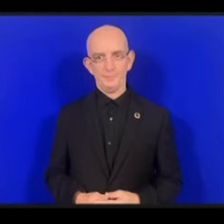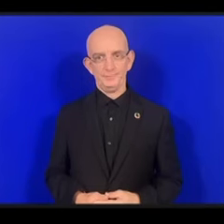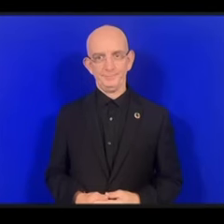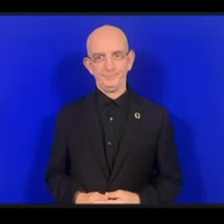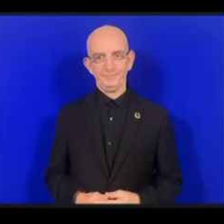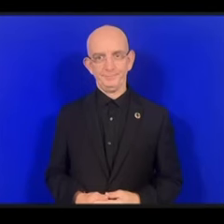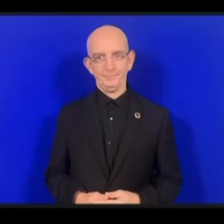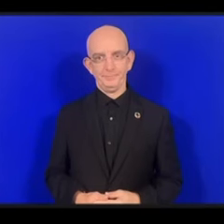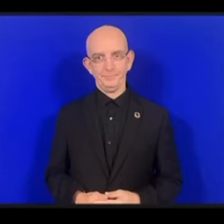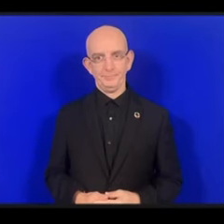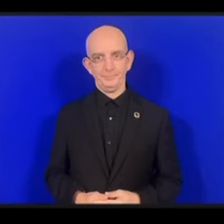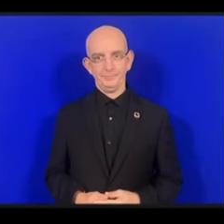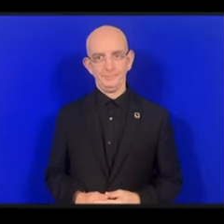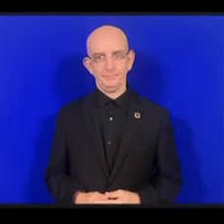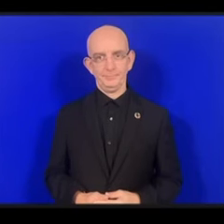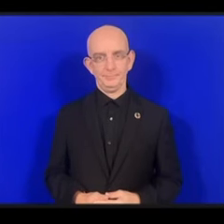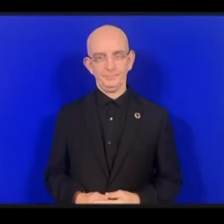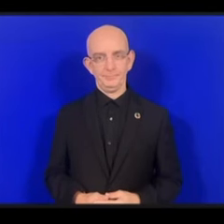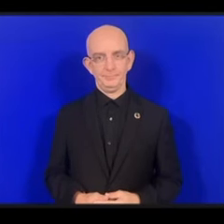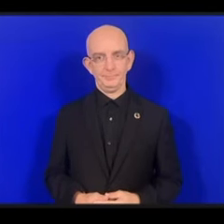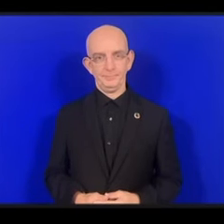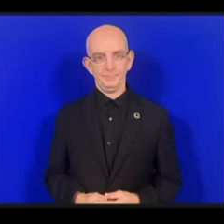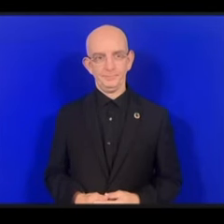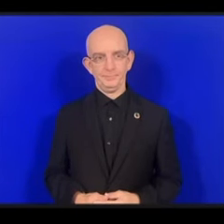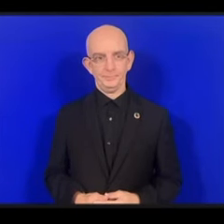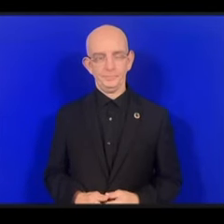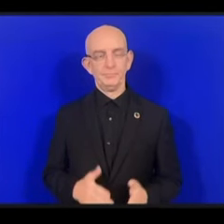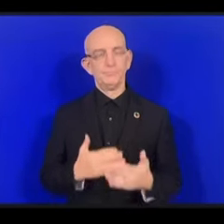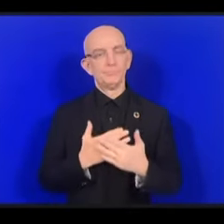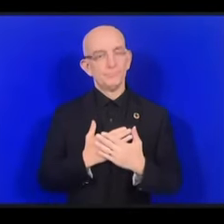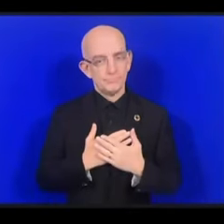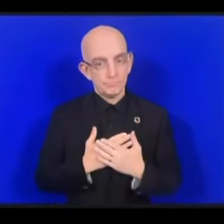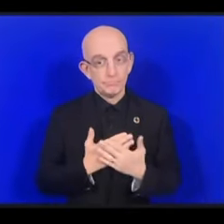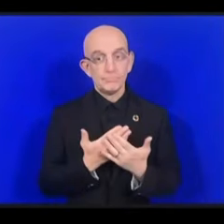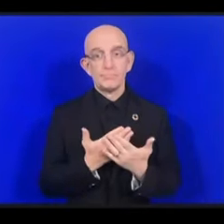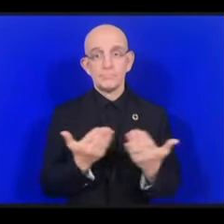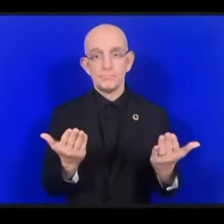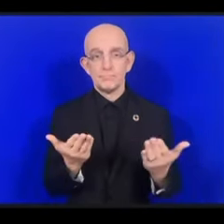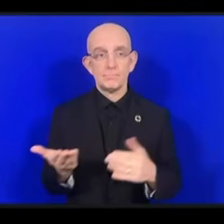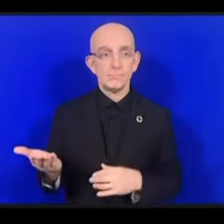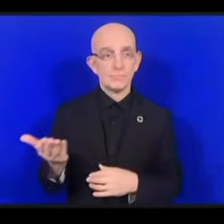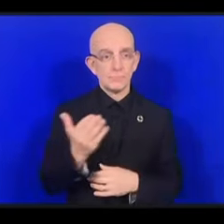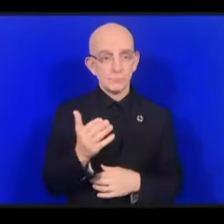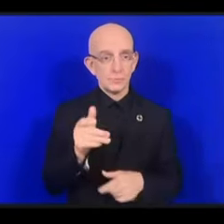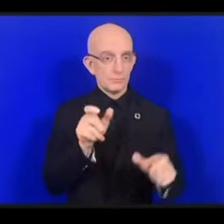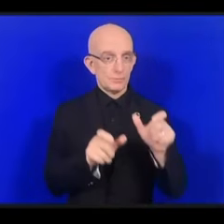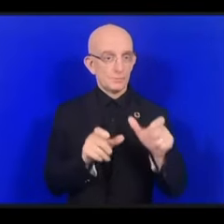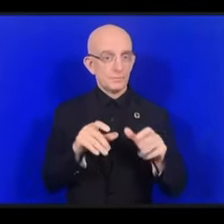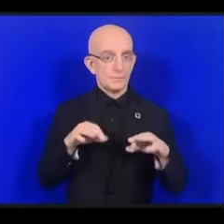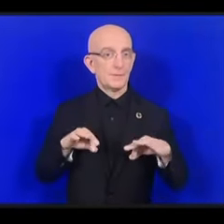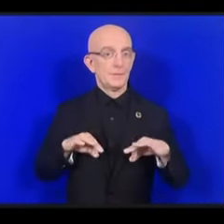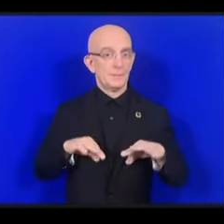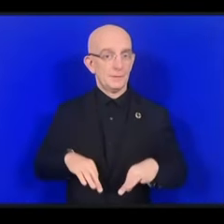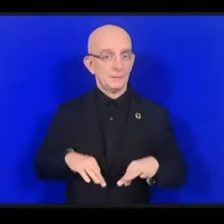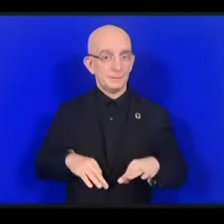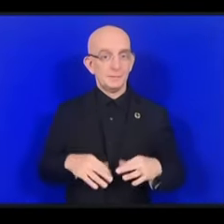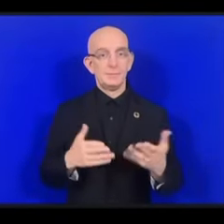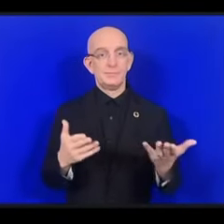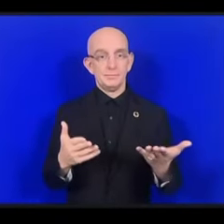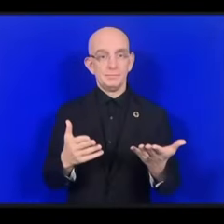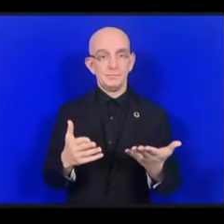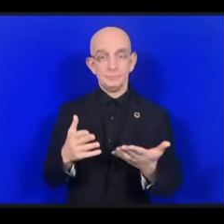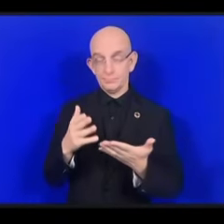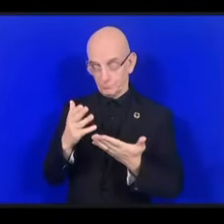Excellency Minister Kawachi Watanabe. Distinguished participants, ladies, gentlemen, and non-binary